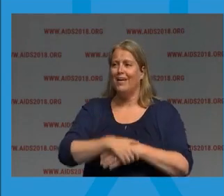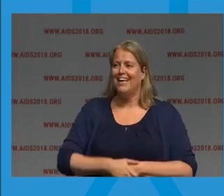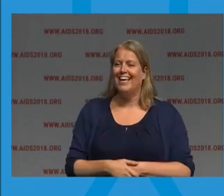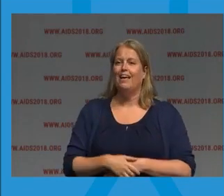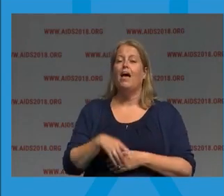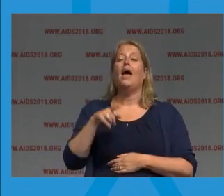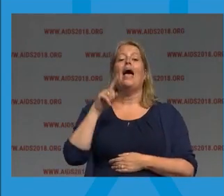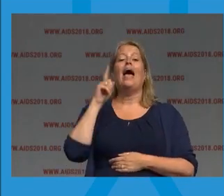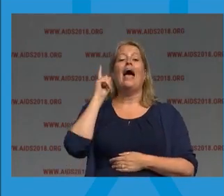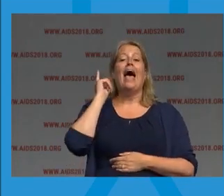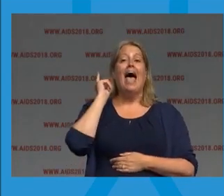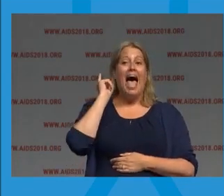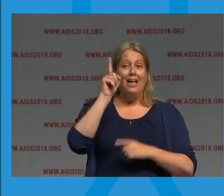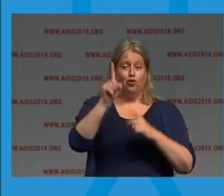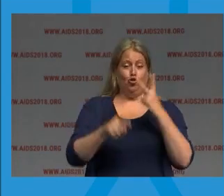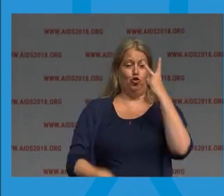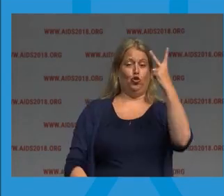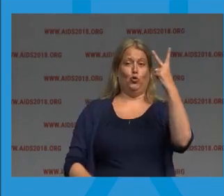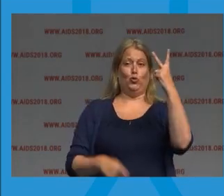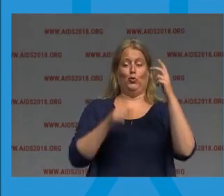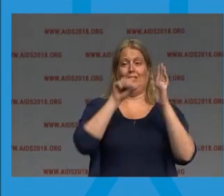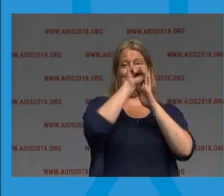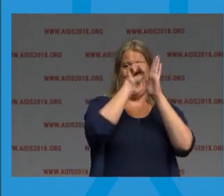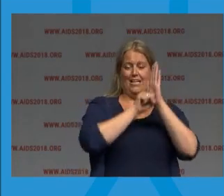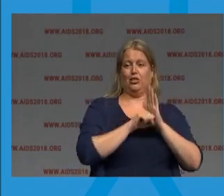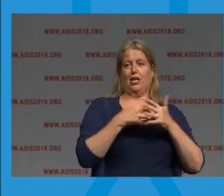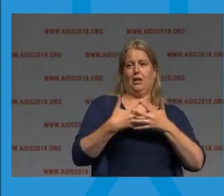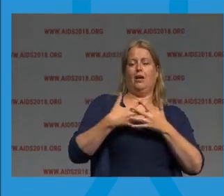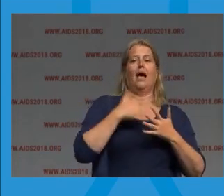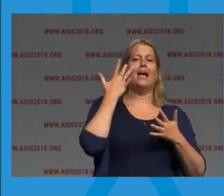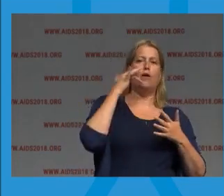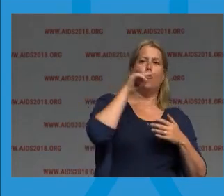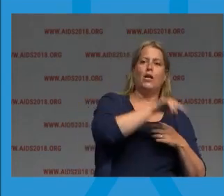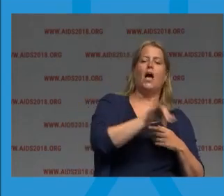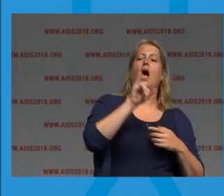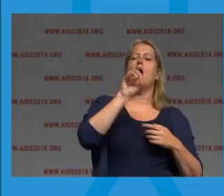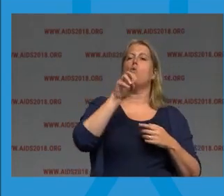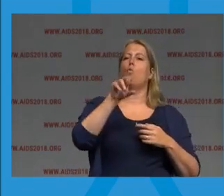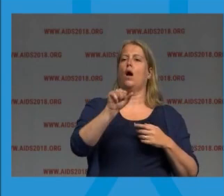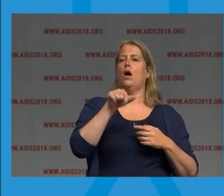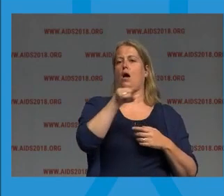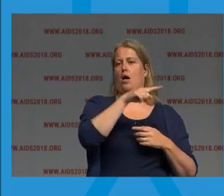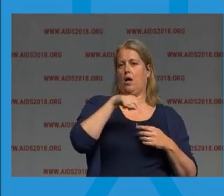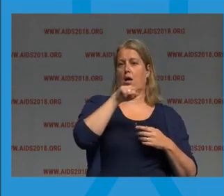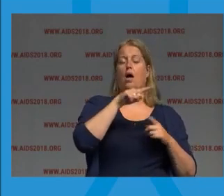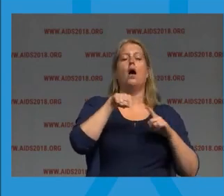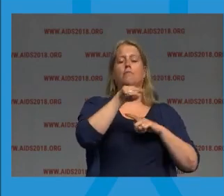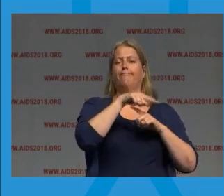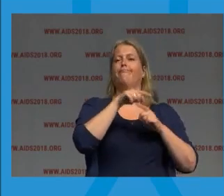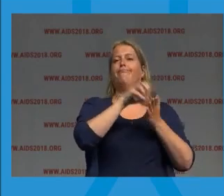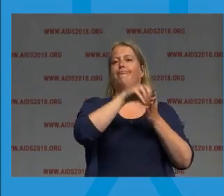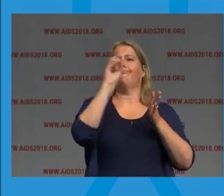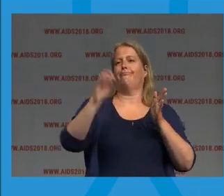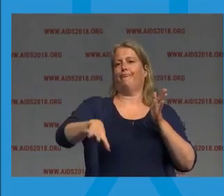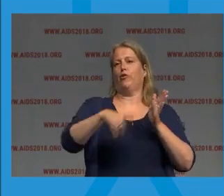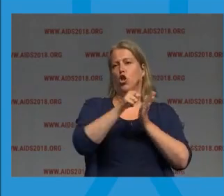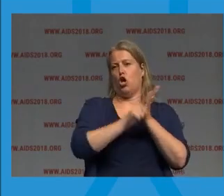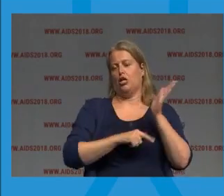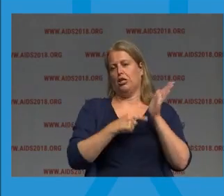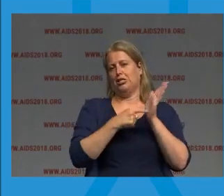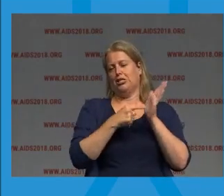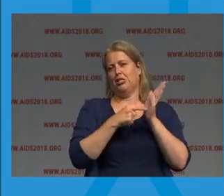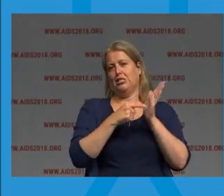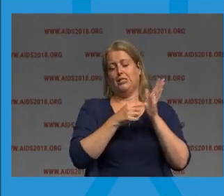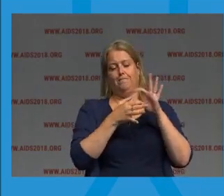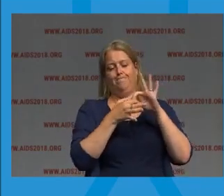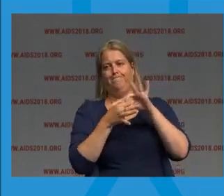and at least 2 states in the US, including California and Iowa, who have been able to repeal laws that put